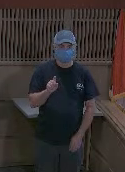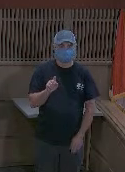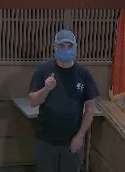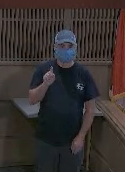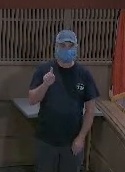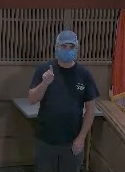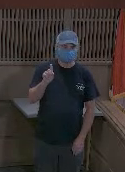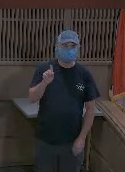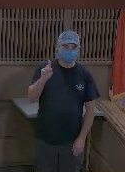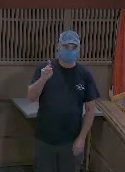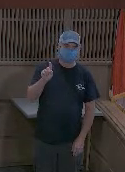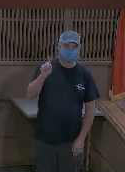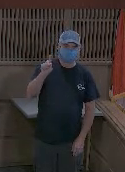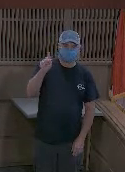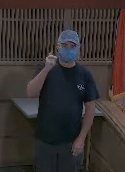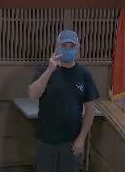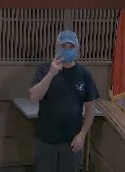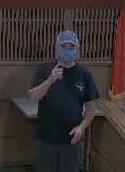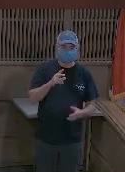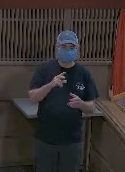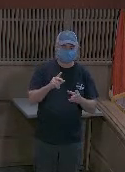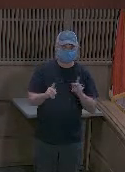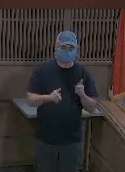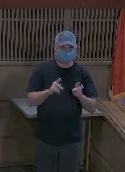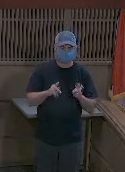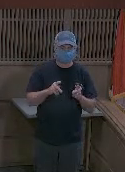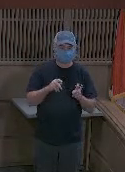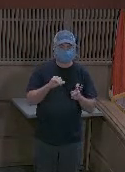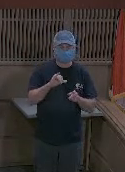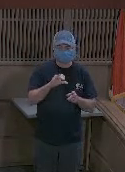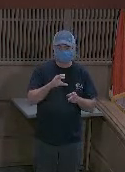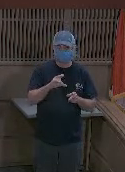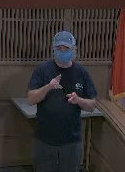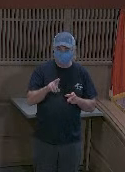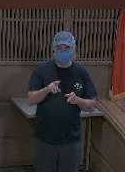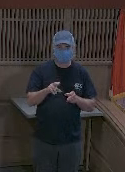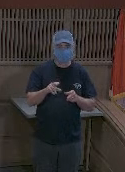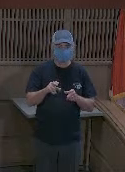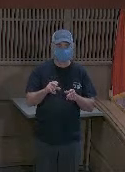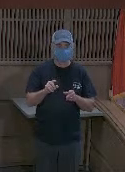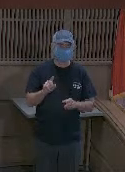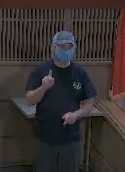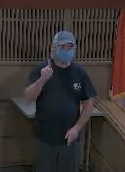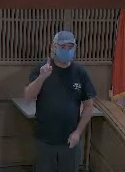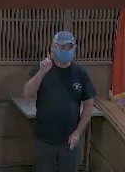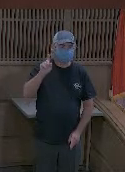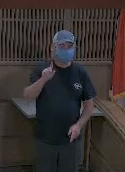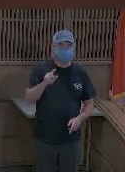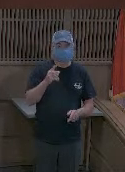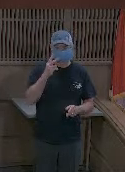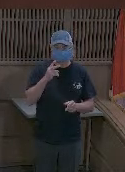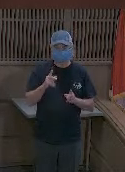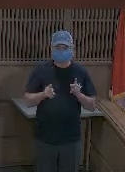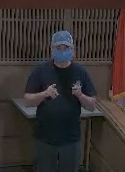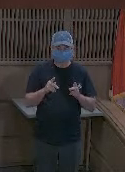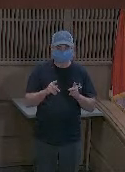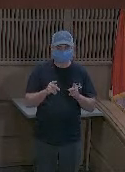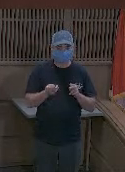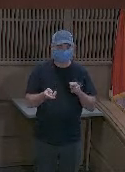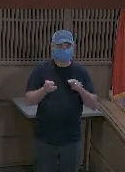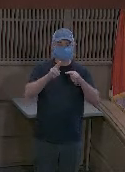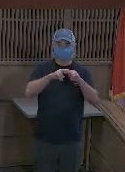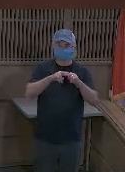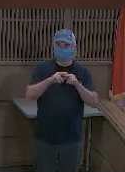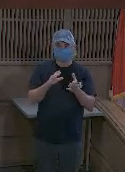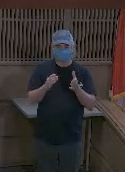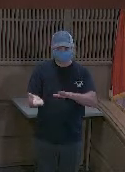watched the number of people on respirators spike. We watched the number of people dying spike. And if you do anything for